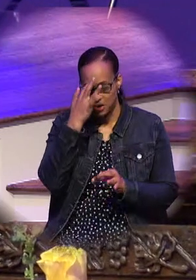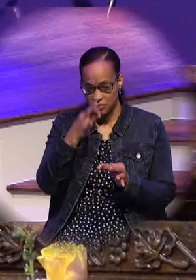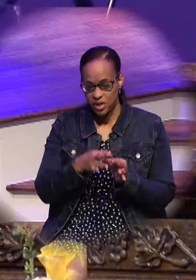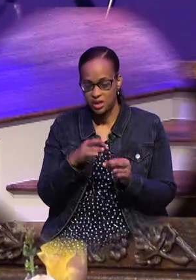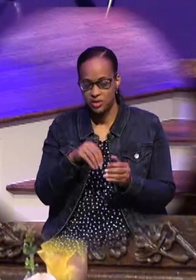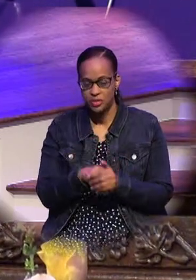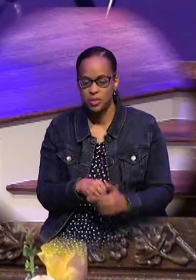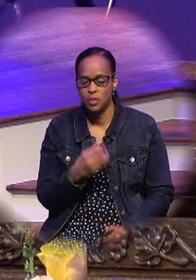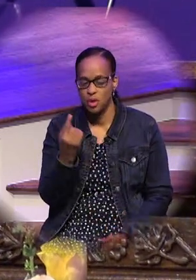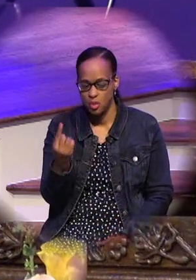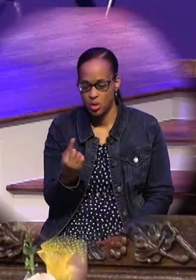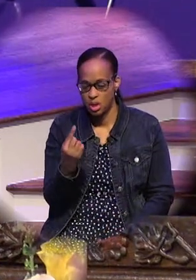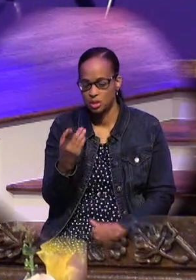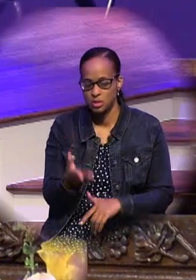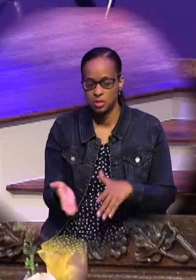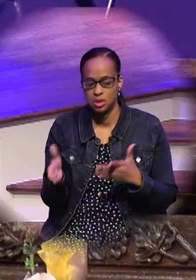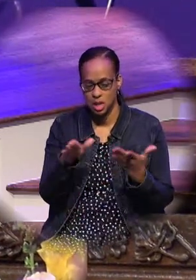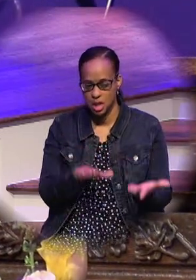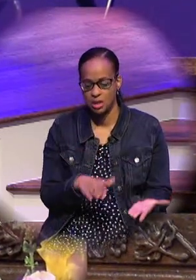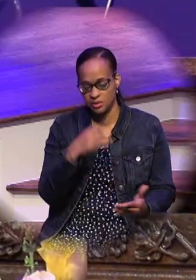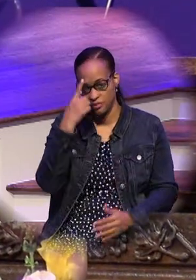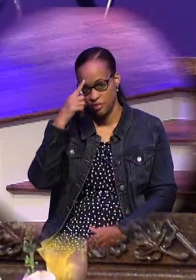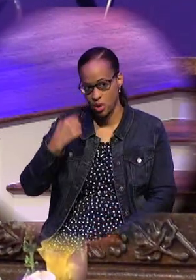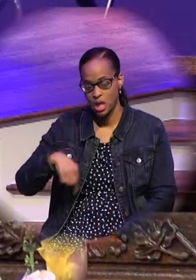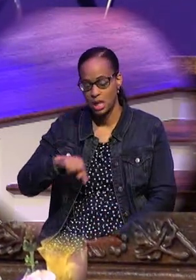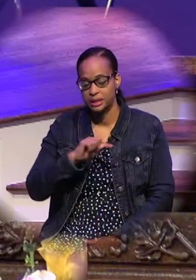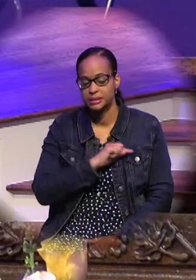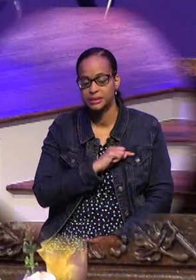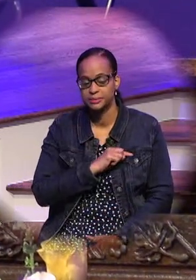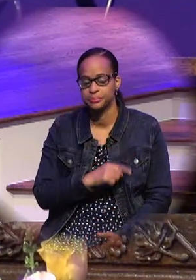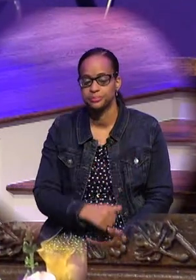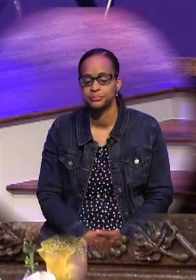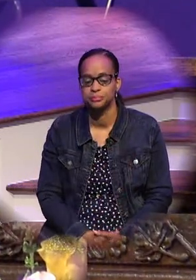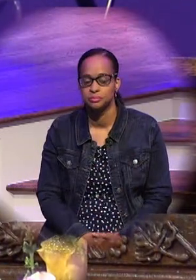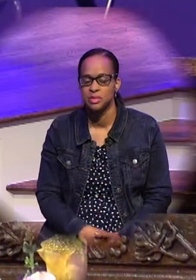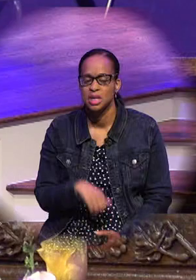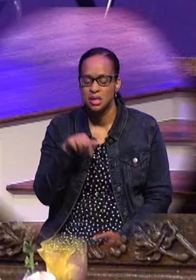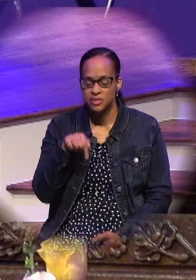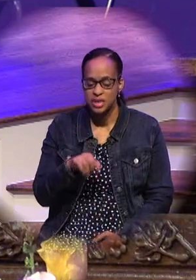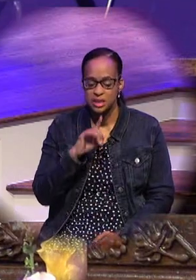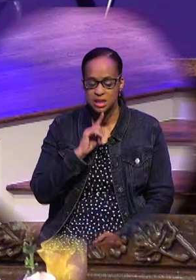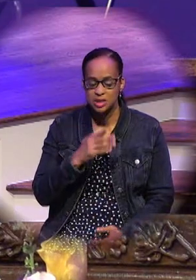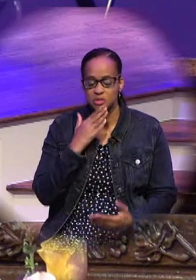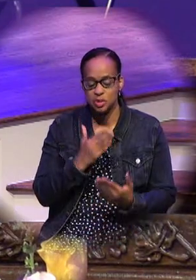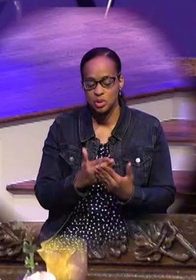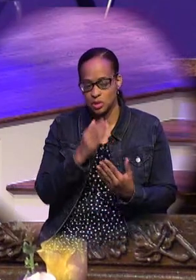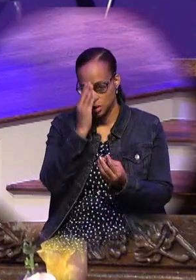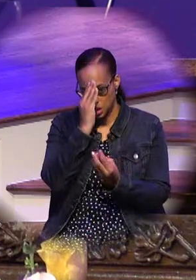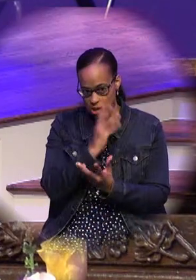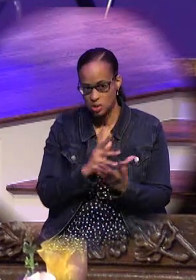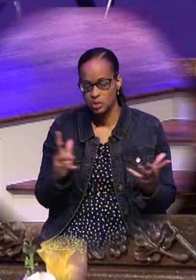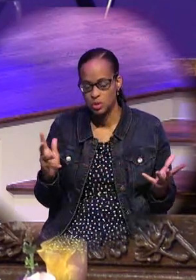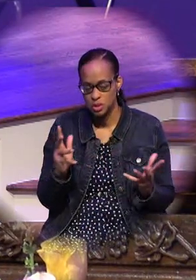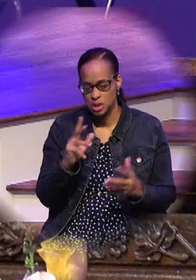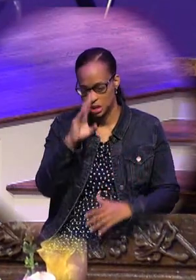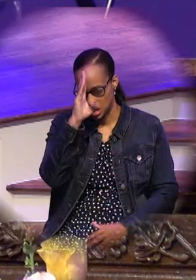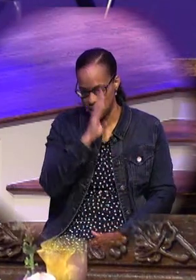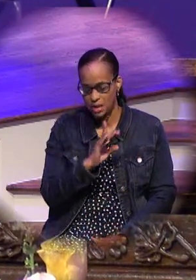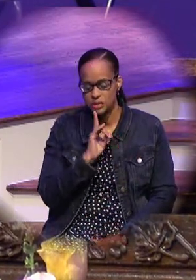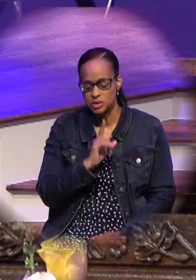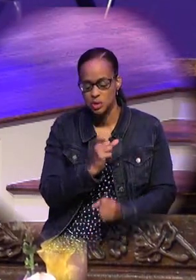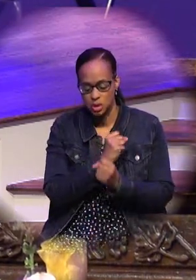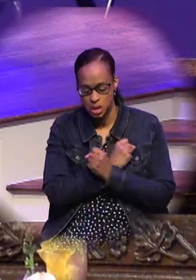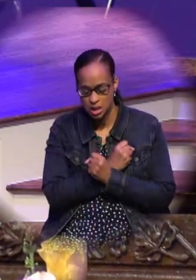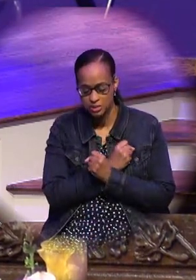one who died for us. This is the good news, that God so loved